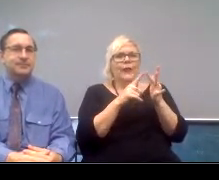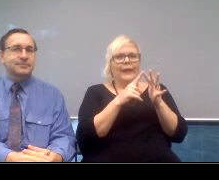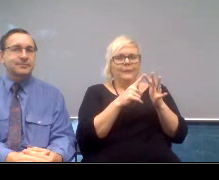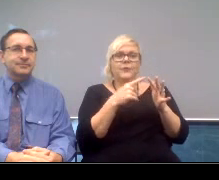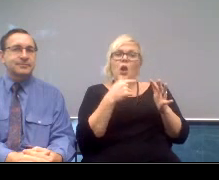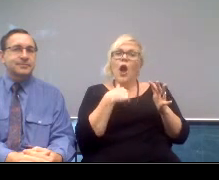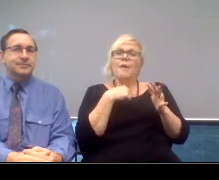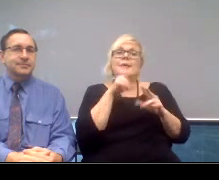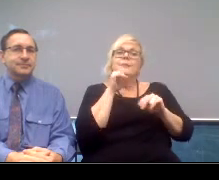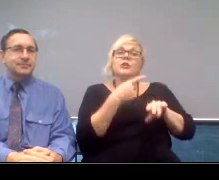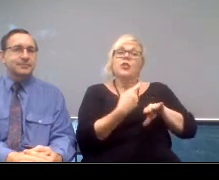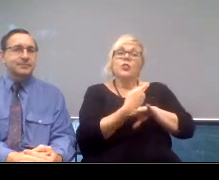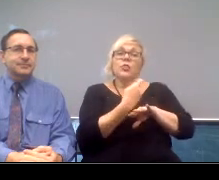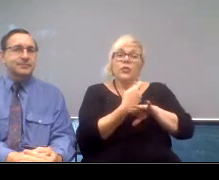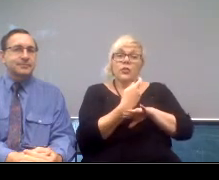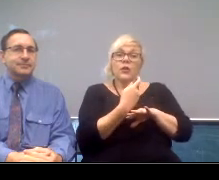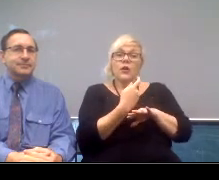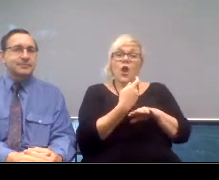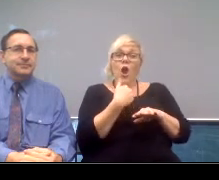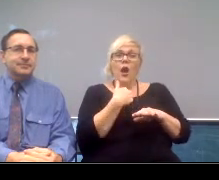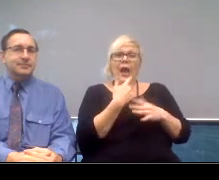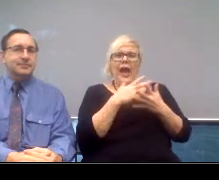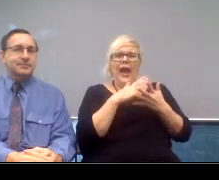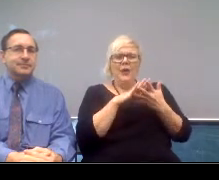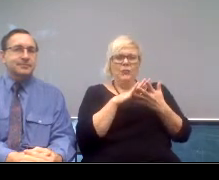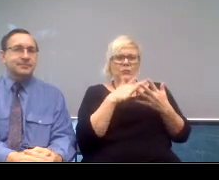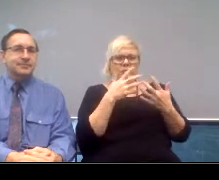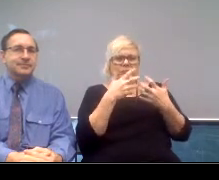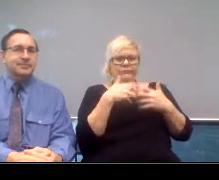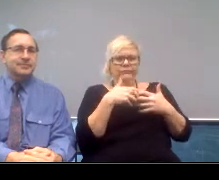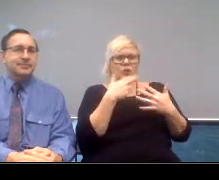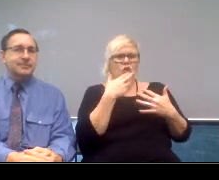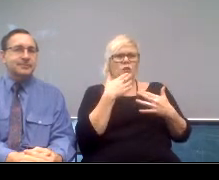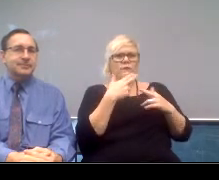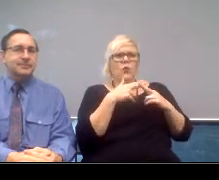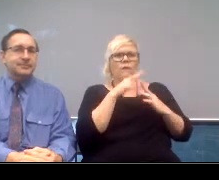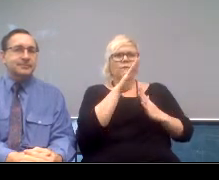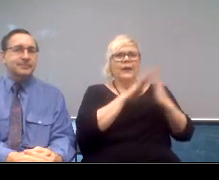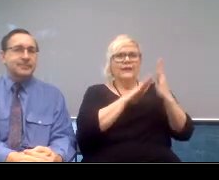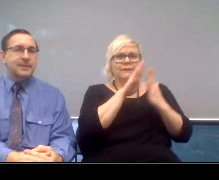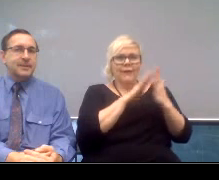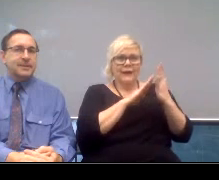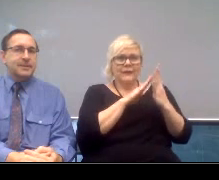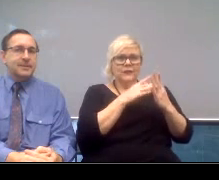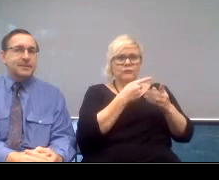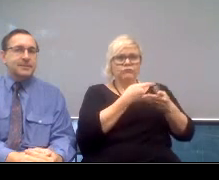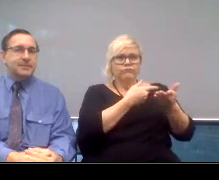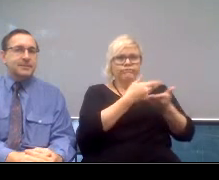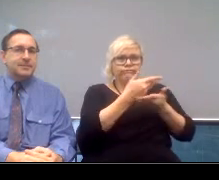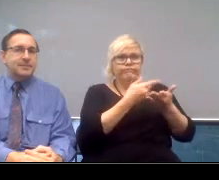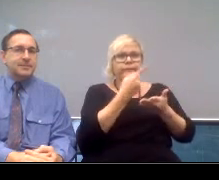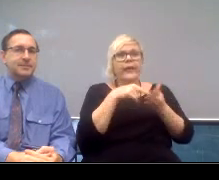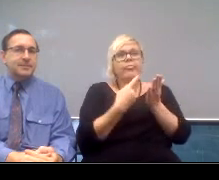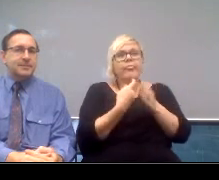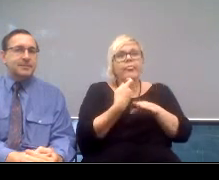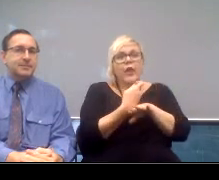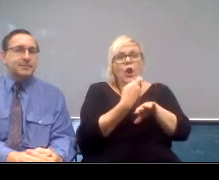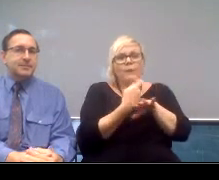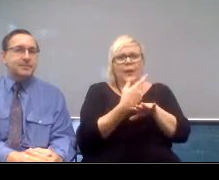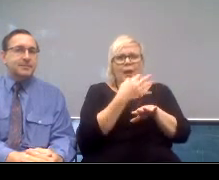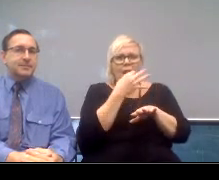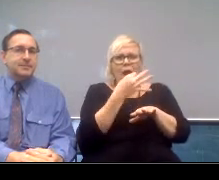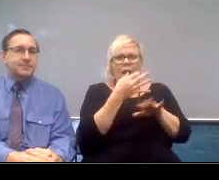my query is about costing face-to-face assessments and therapy. Does it fall under support